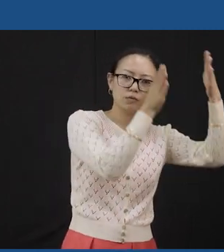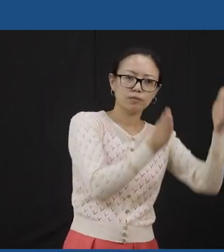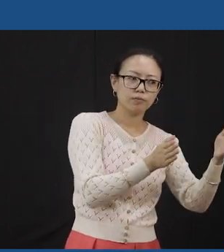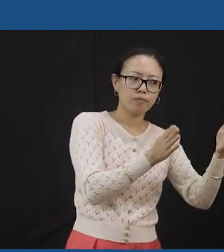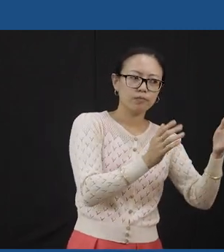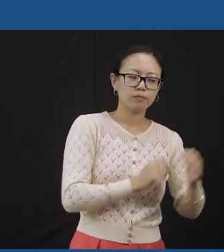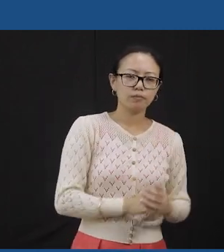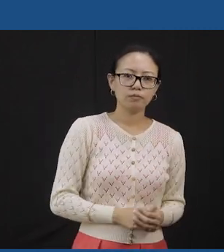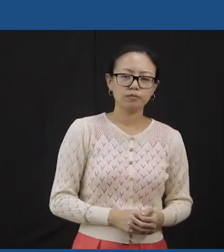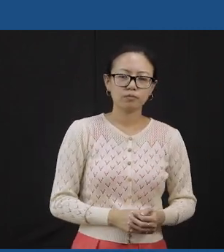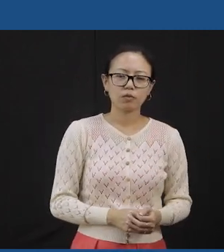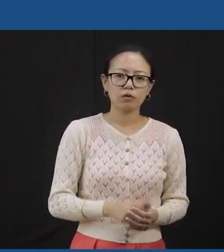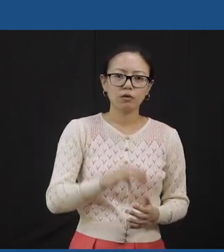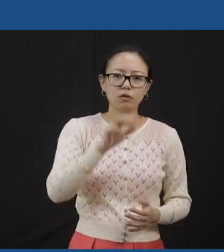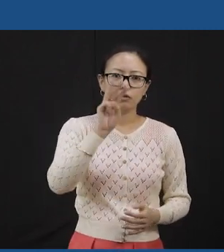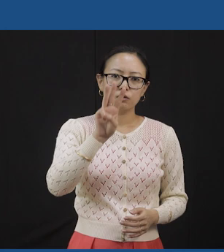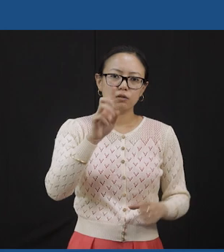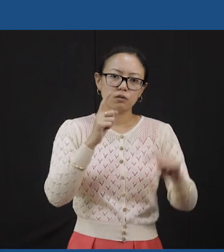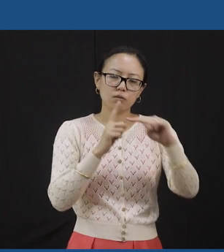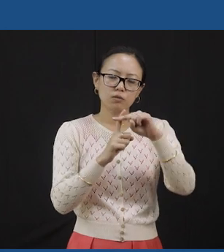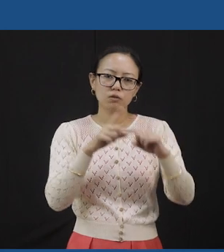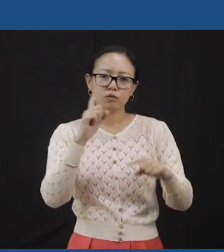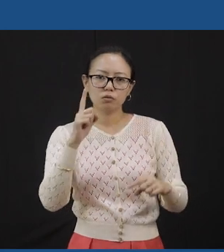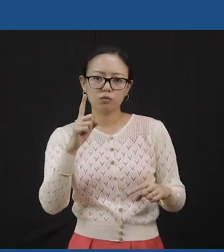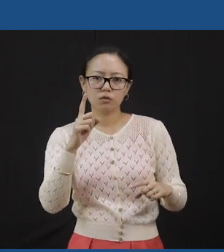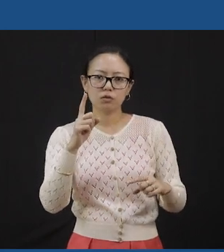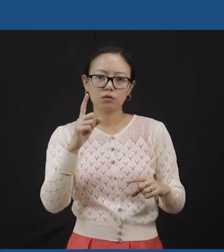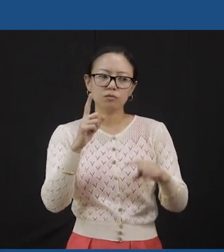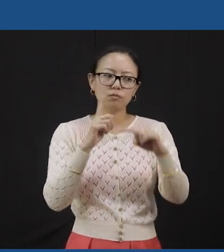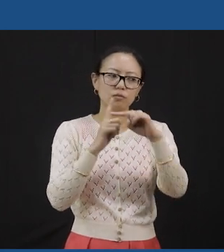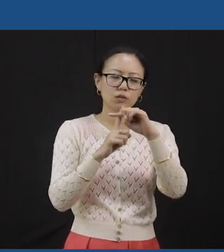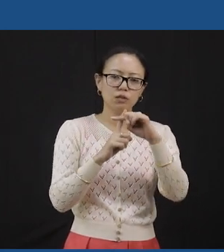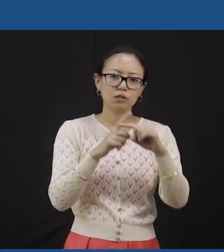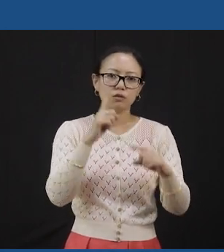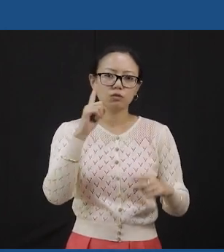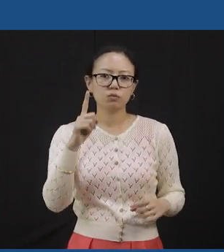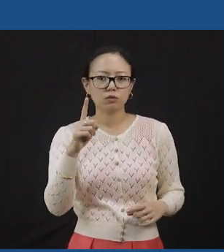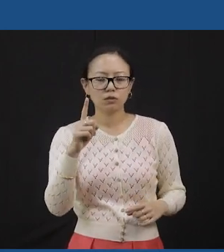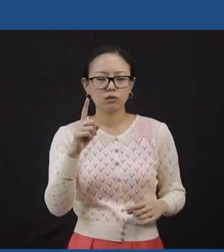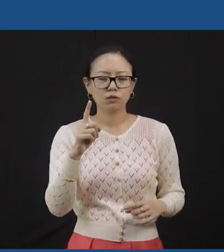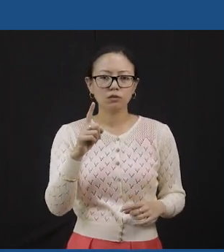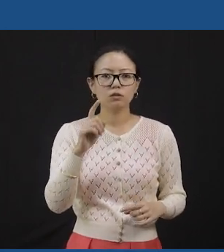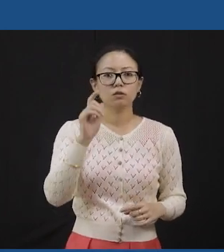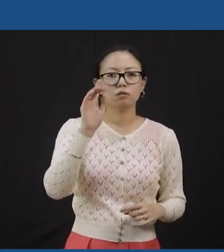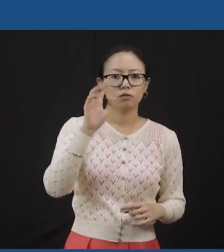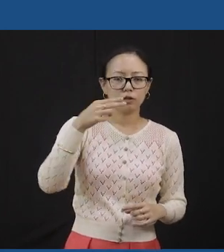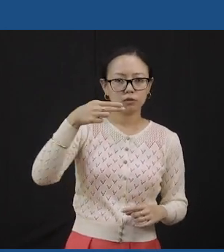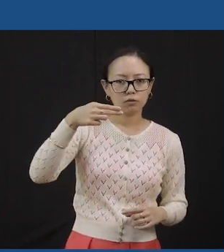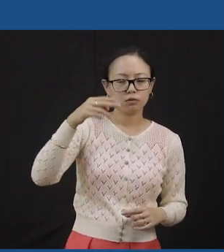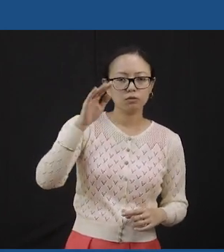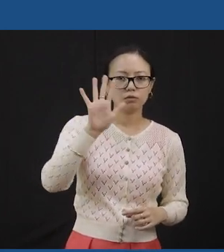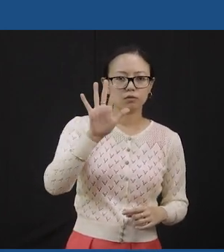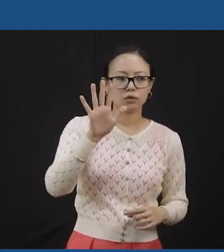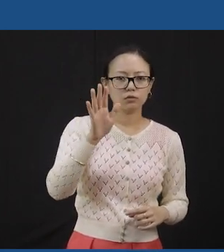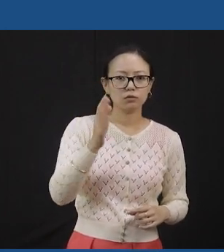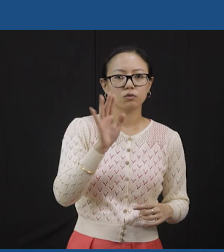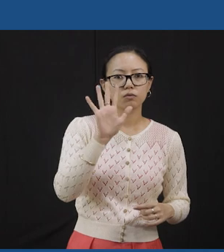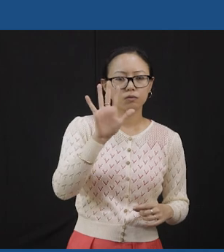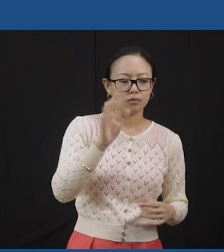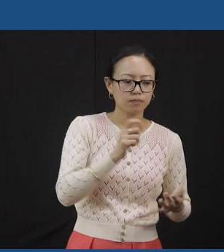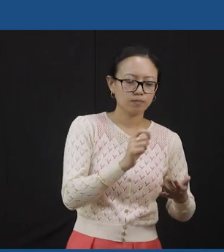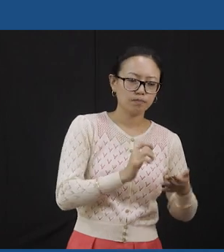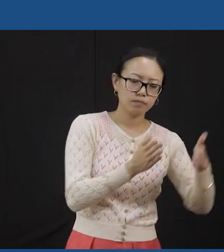place. So 3 plus 1 is 4, 4 plus 1 is 5.